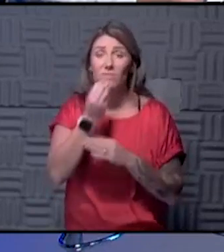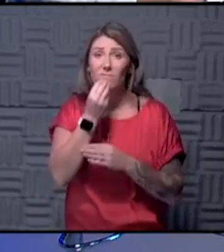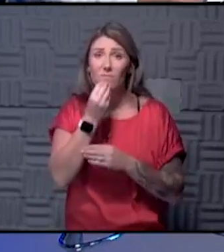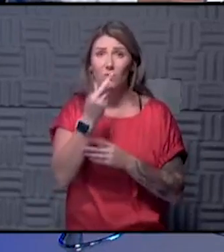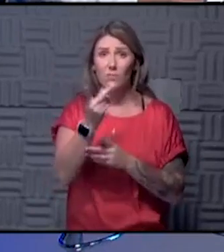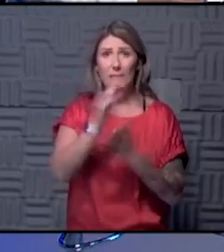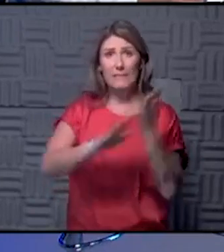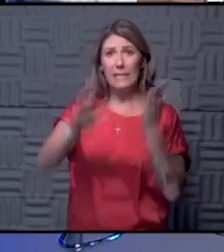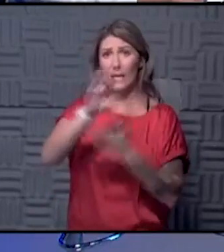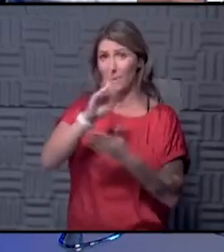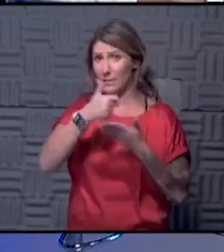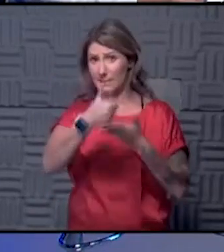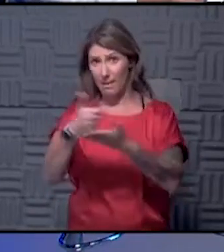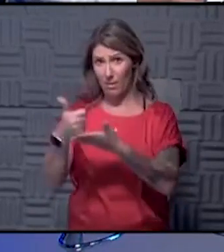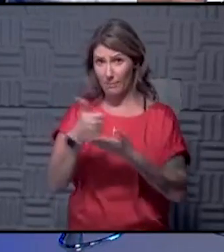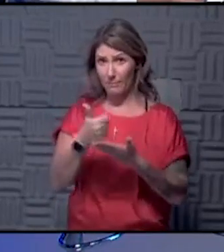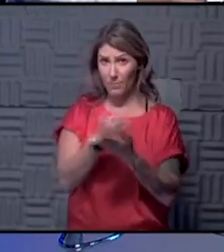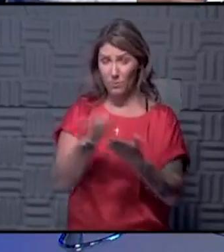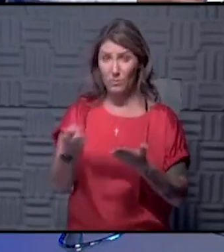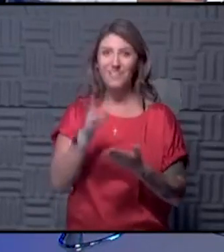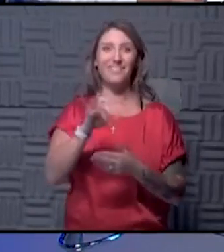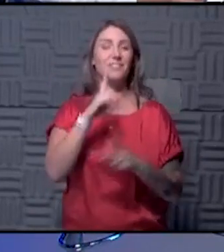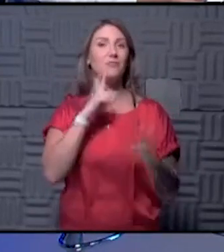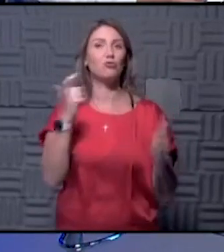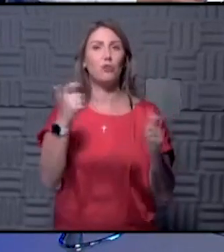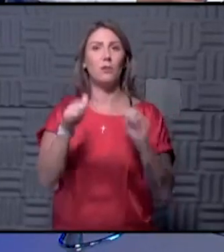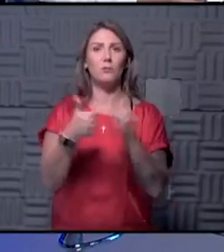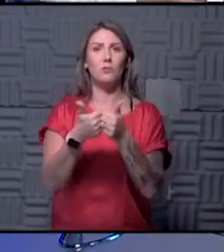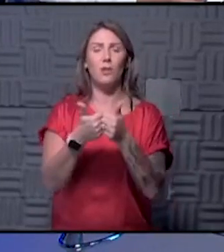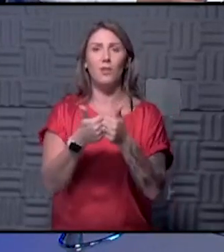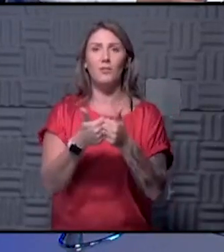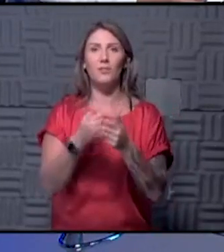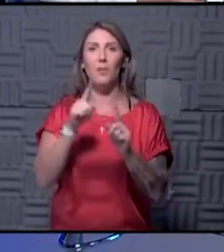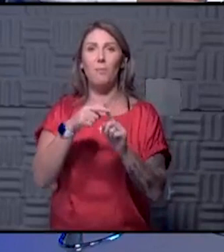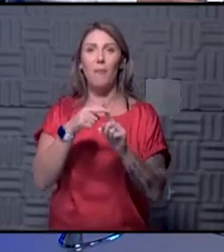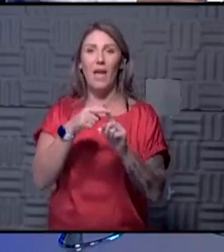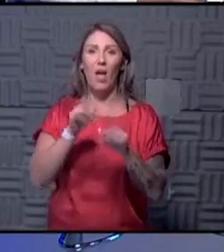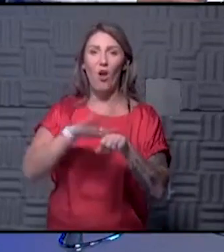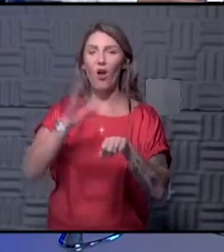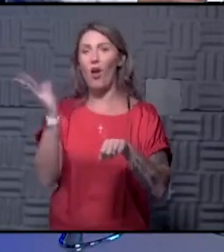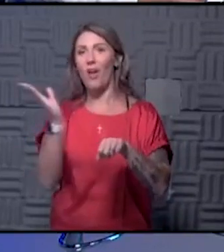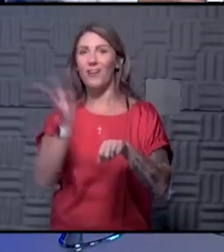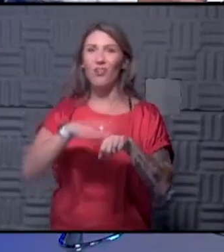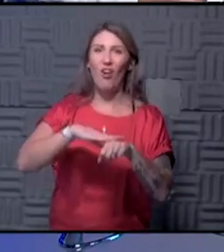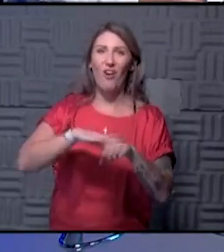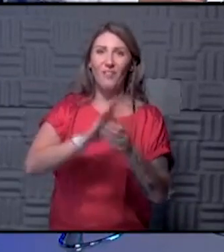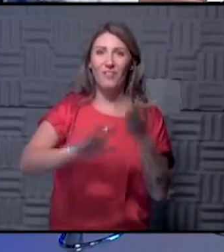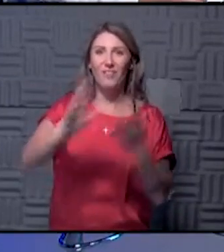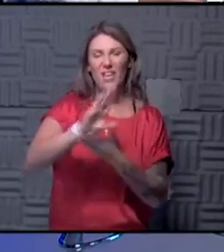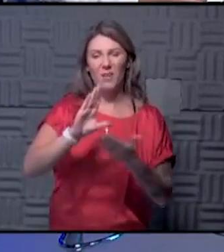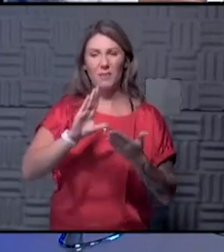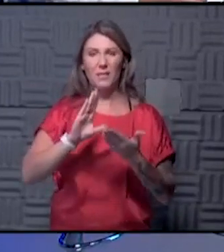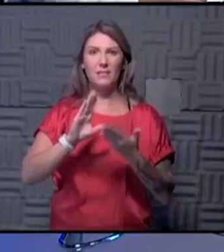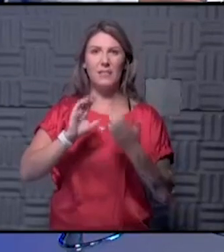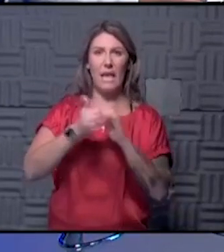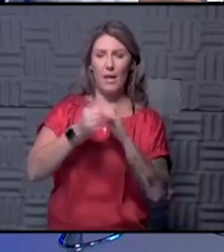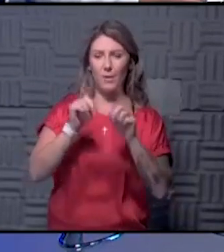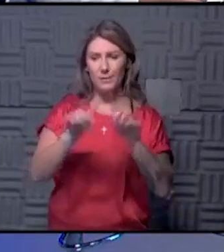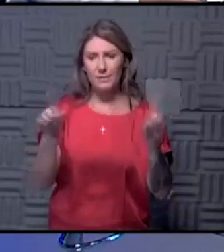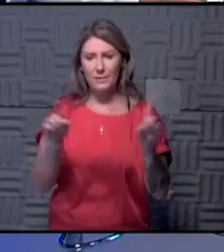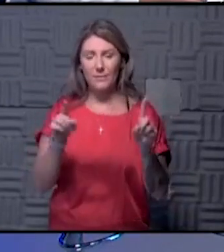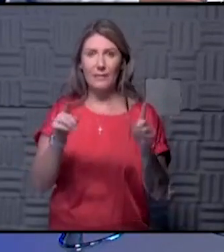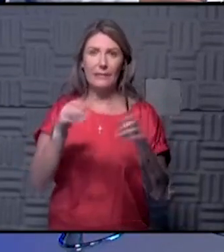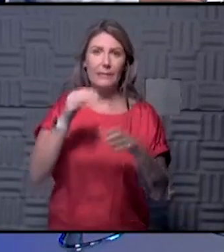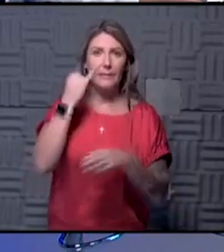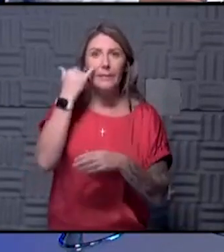get involved in that at all? So this has been the big challenge. So let's talk a little bit about the off-campus, on-campus dynamics and how it's been different, whether you're in a Greek